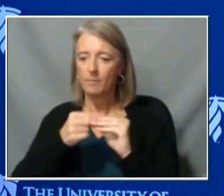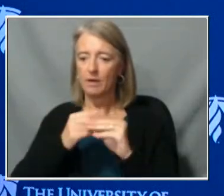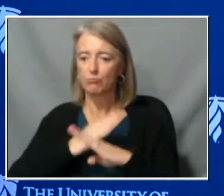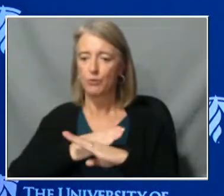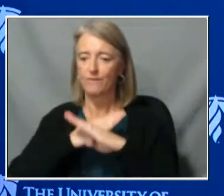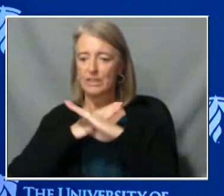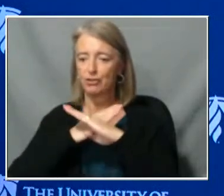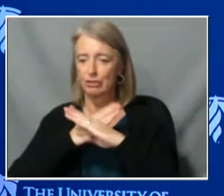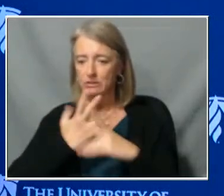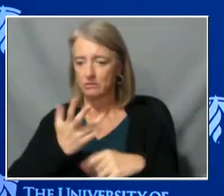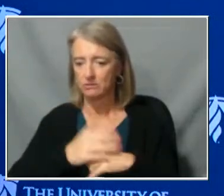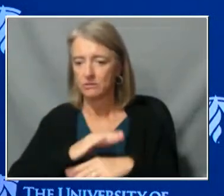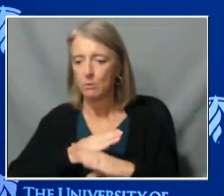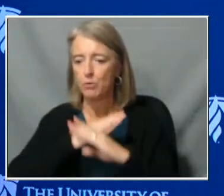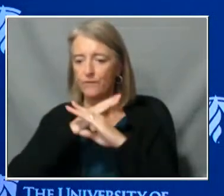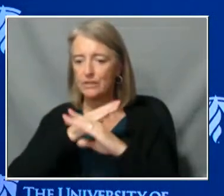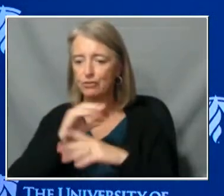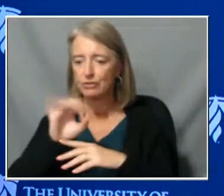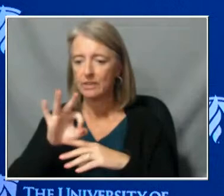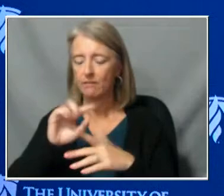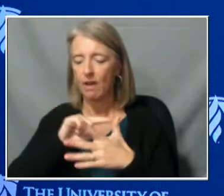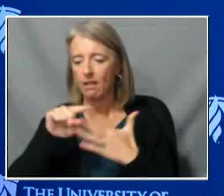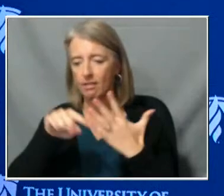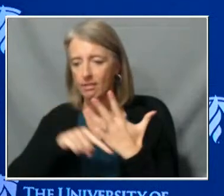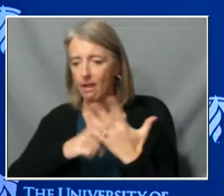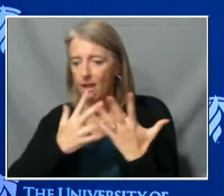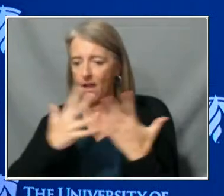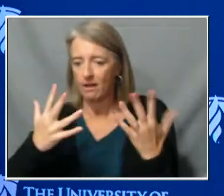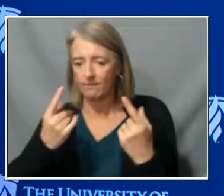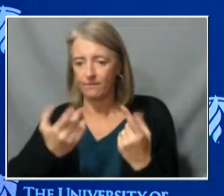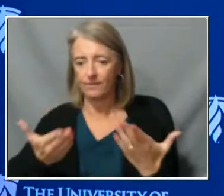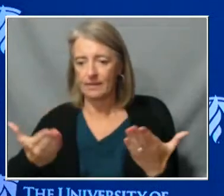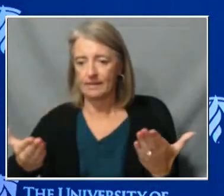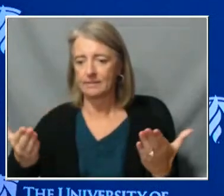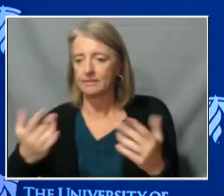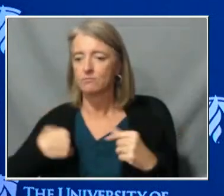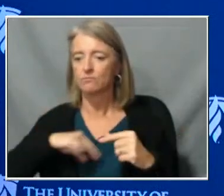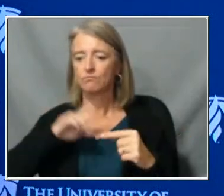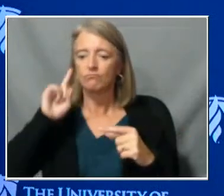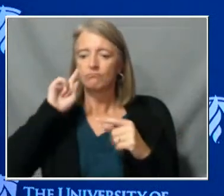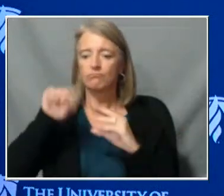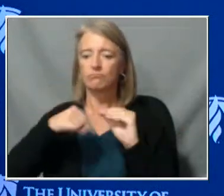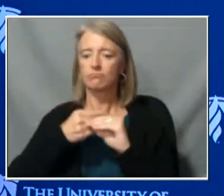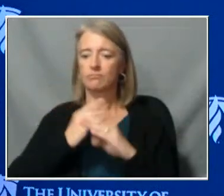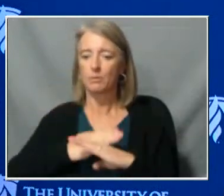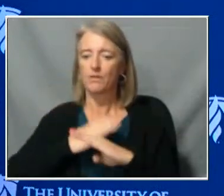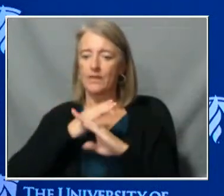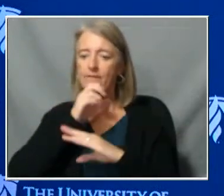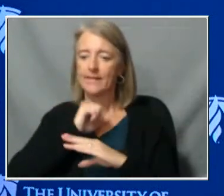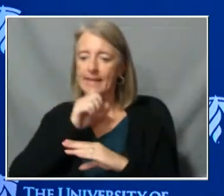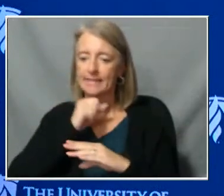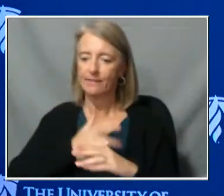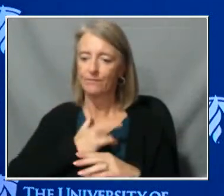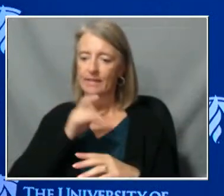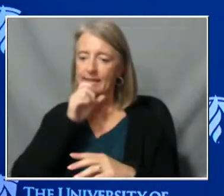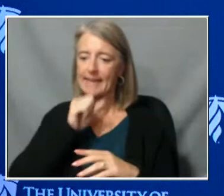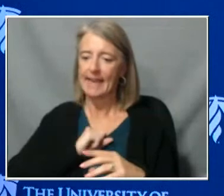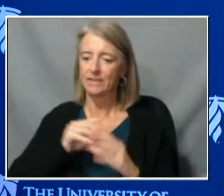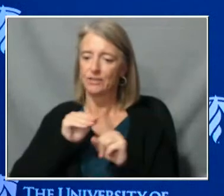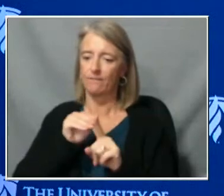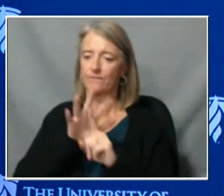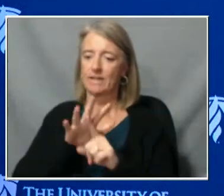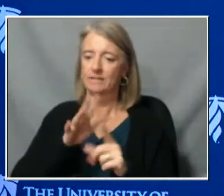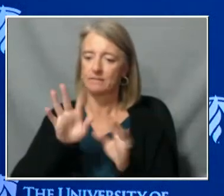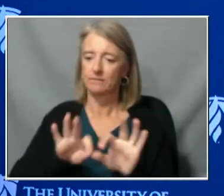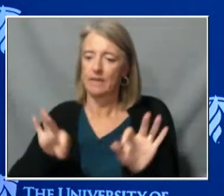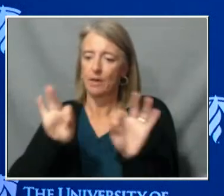it's prevention of a lot of things. And certainly we've heard about prevention of aging or feeling those aging effects. It's always vitally important to